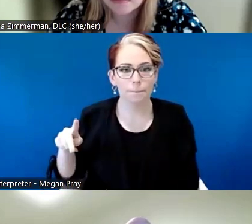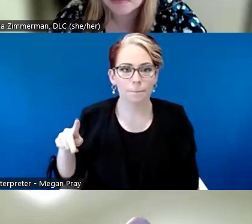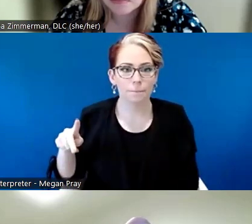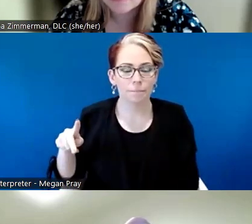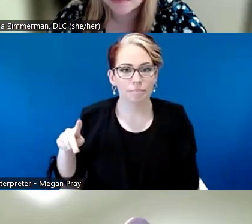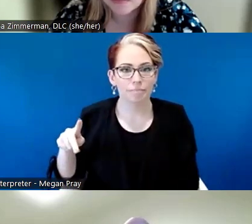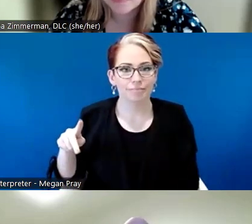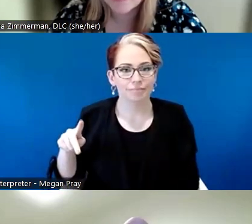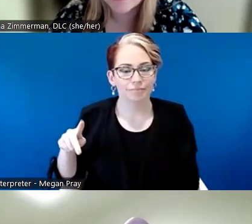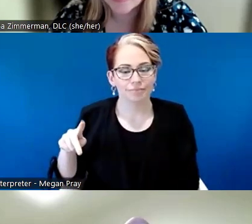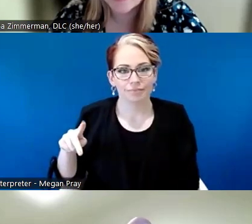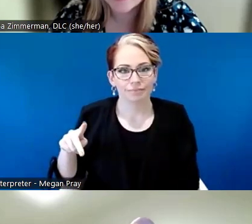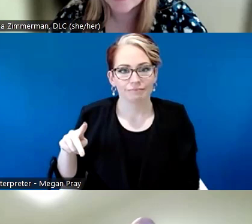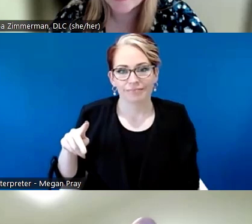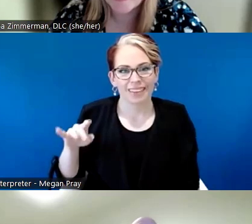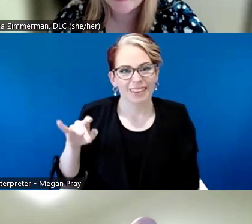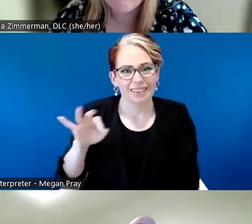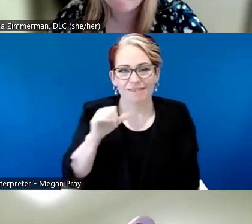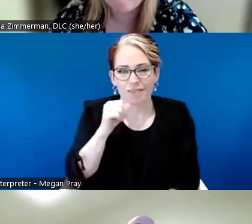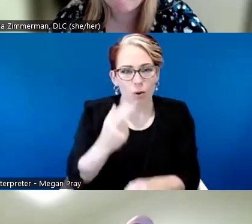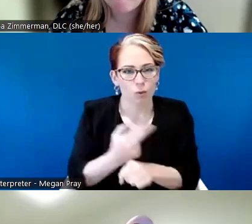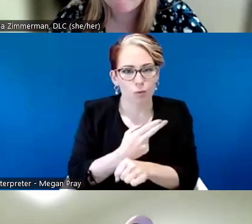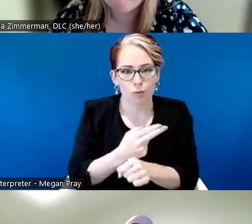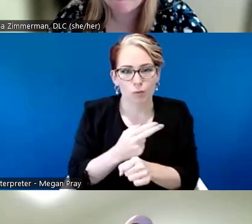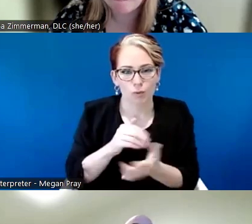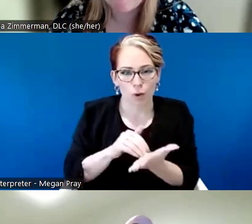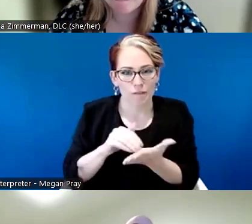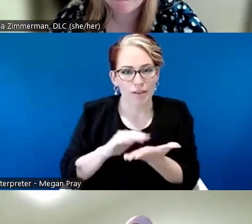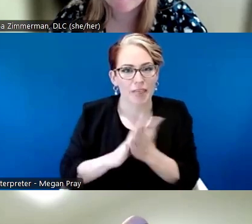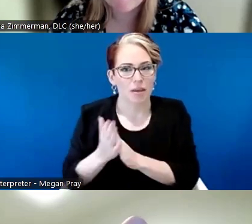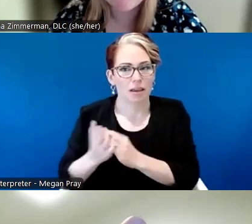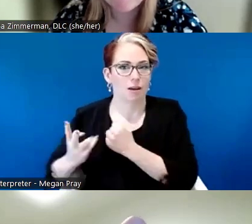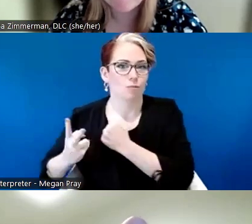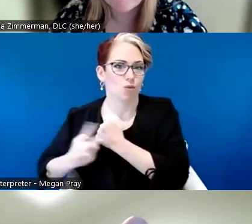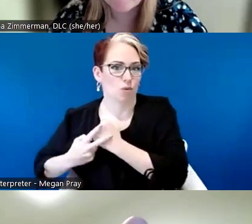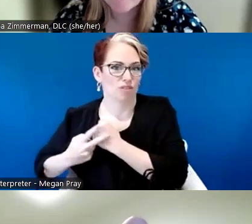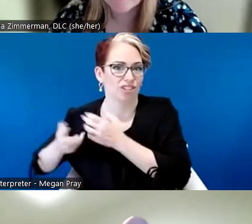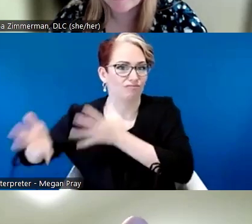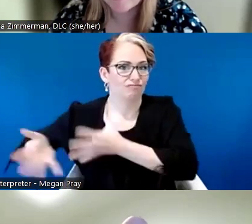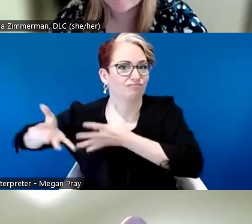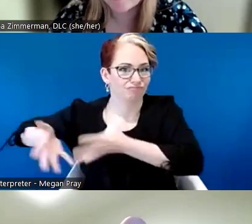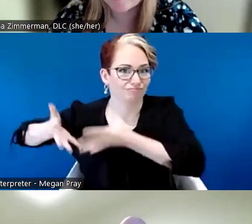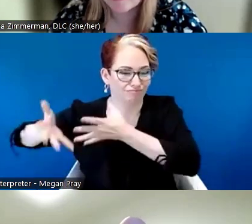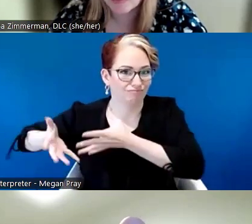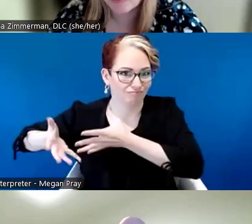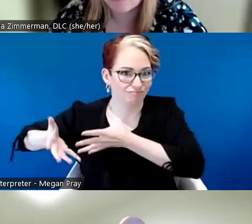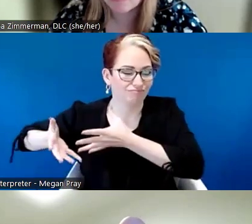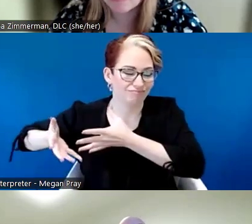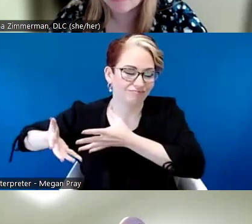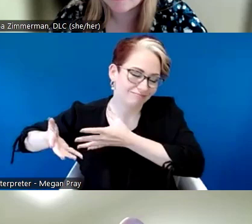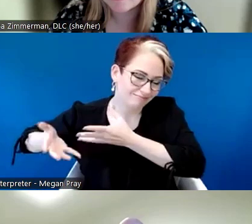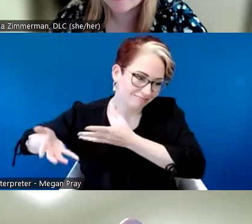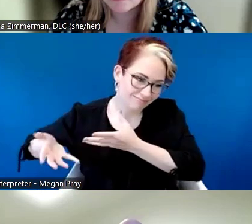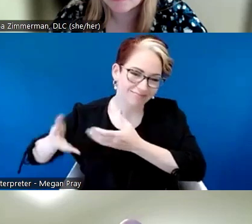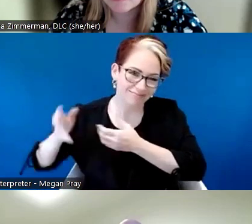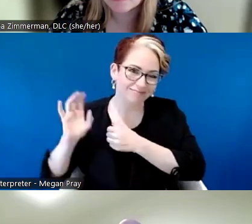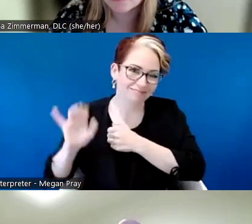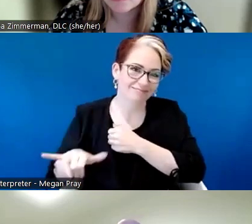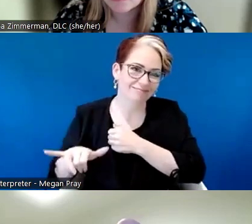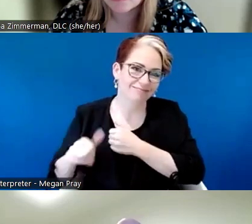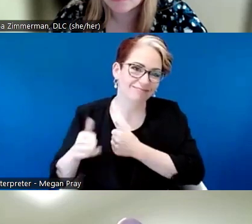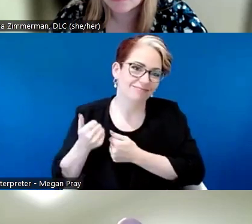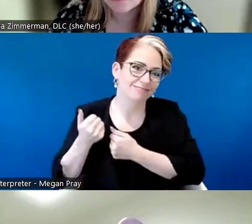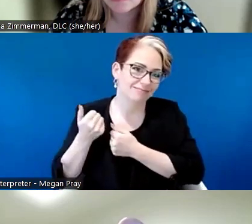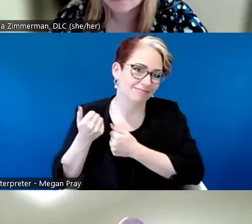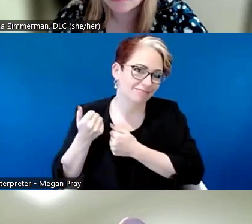that they get used as sort of secondary storage areas. And that clearly will create a path